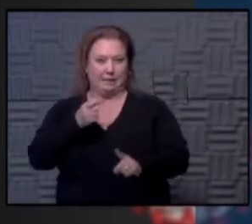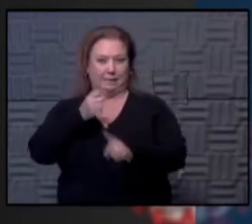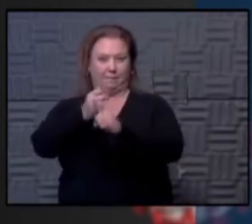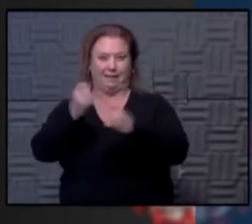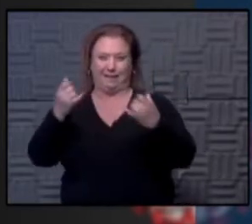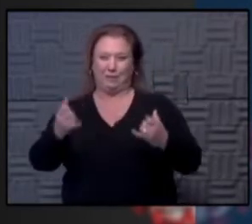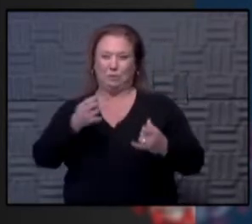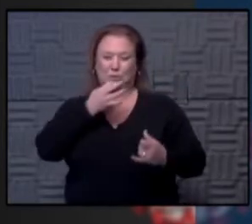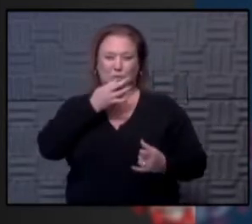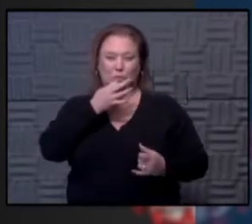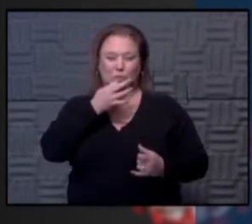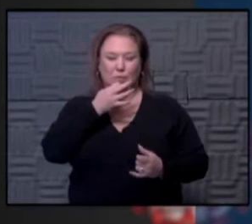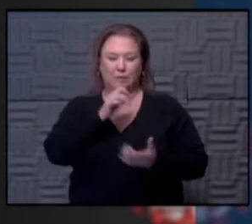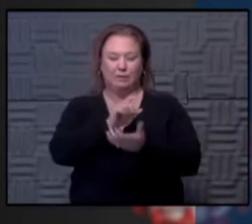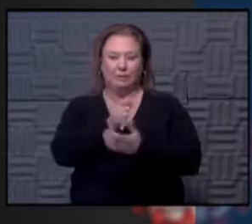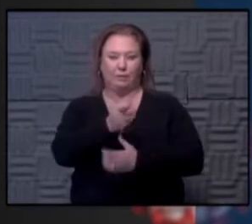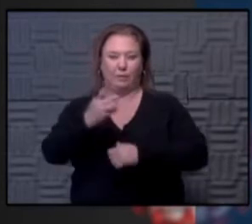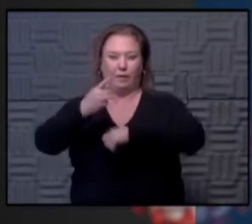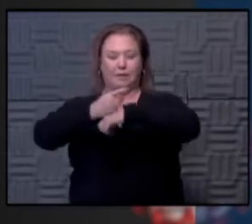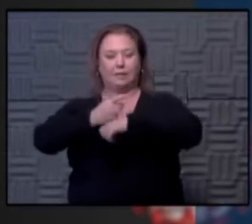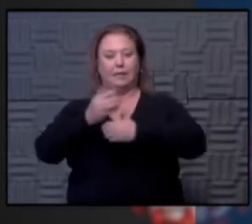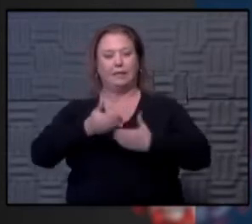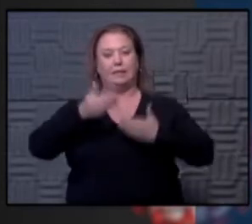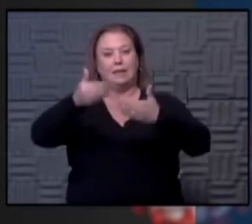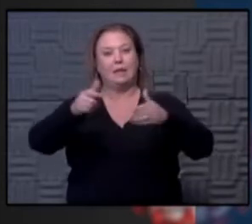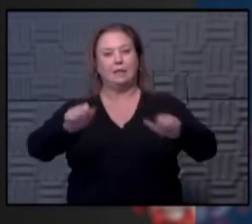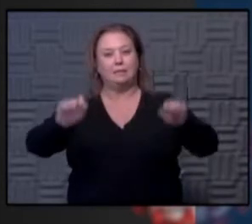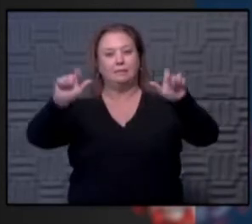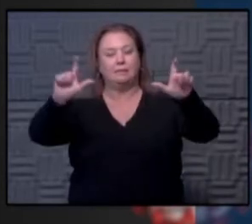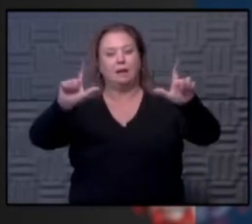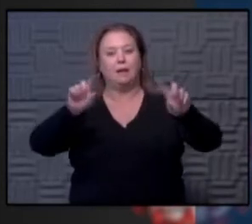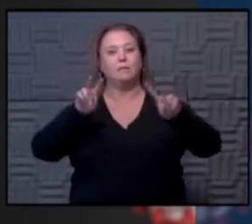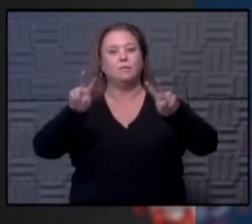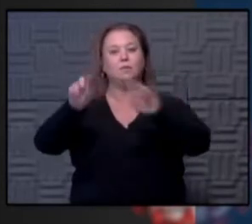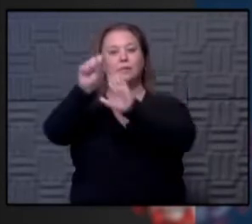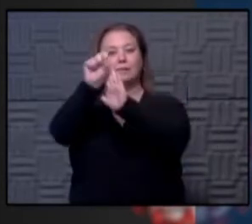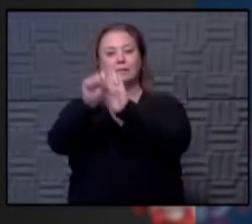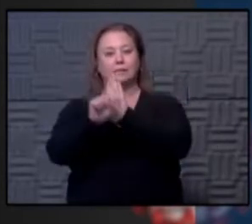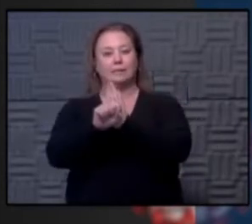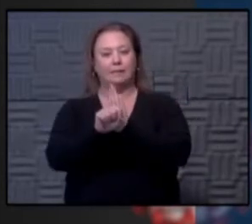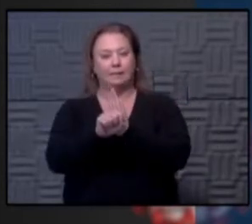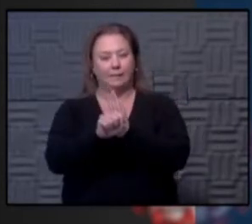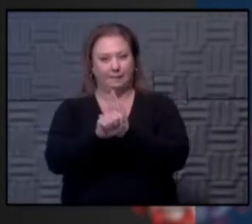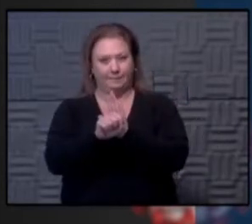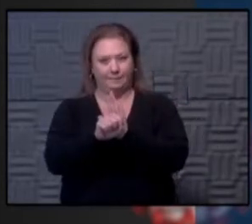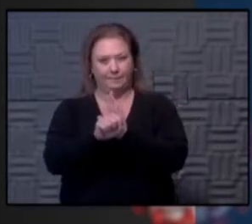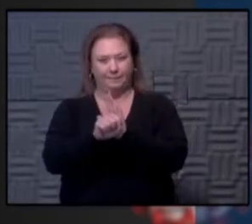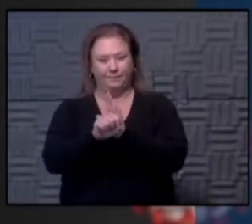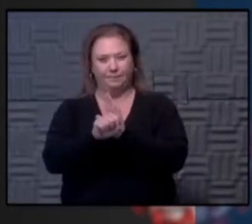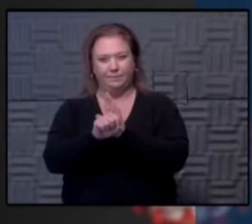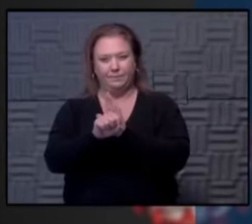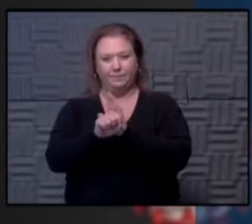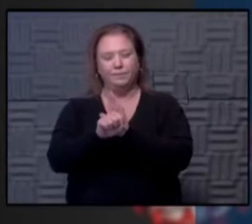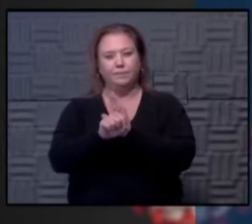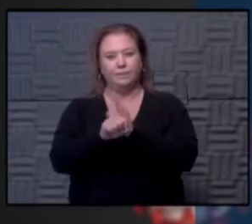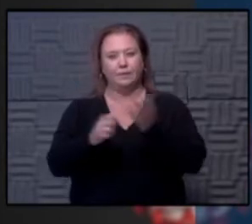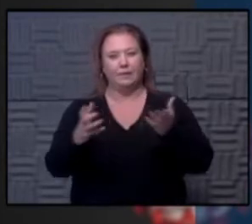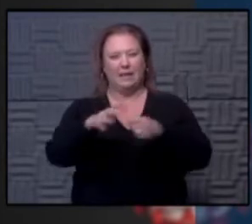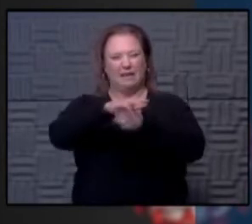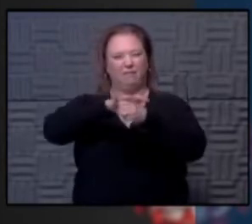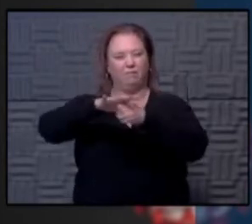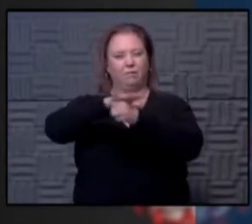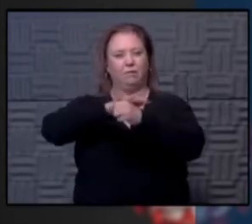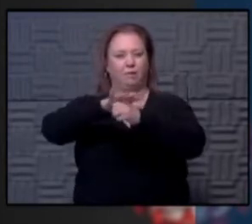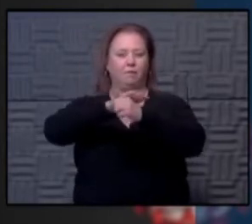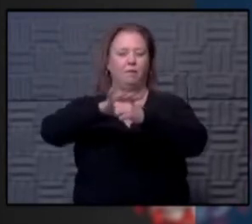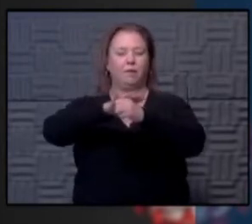I think, pretty quickly here in the next few days. The next slide looks at states that are here in our region,